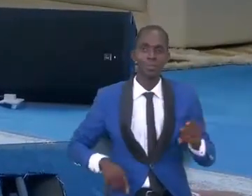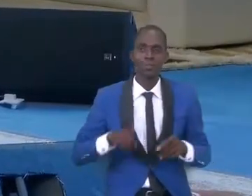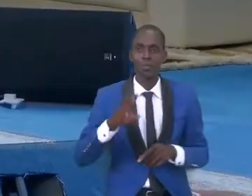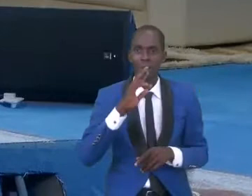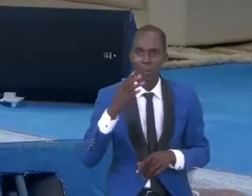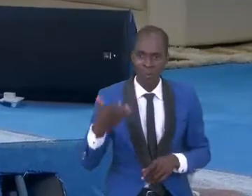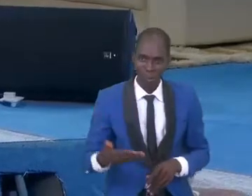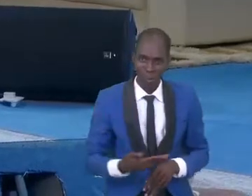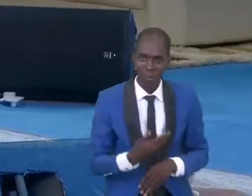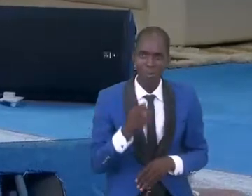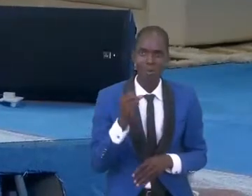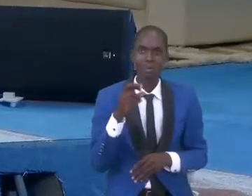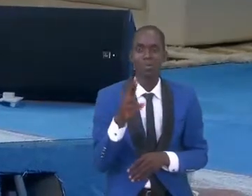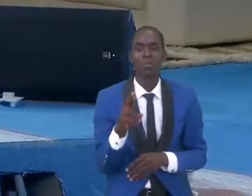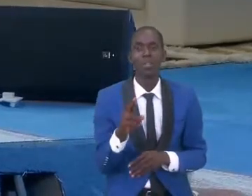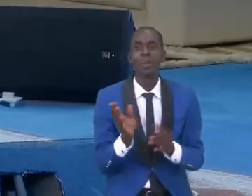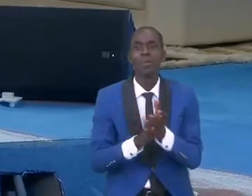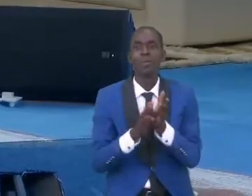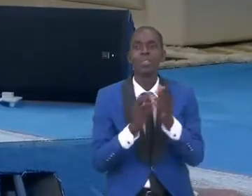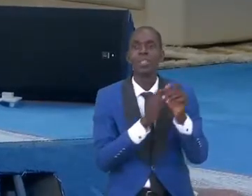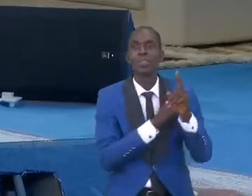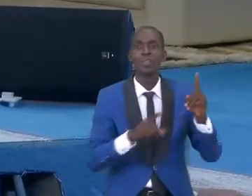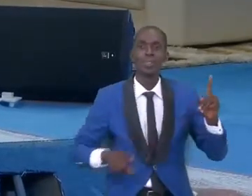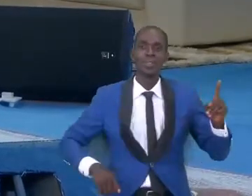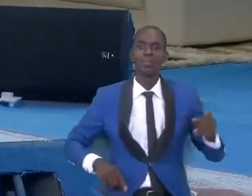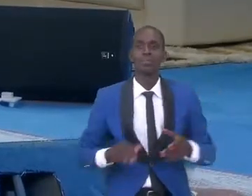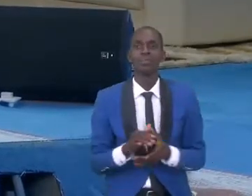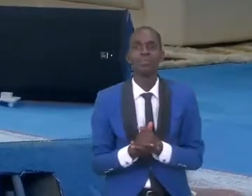sir. Praise the Lord.